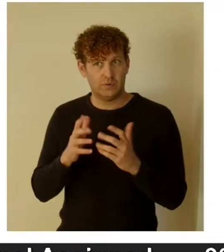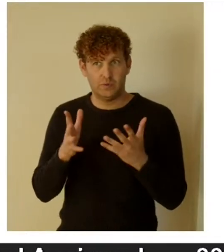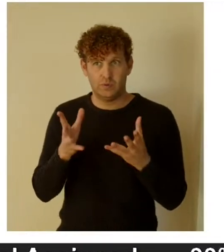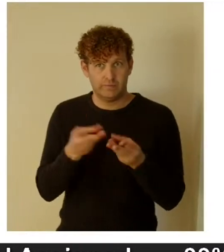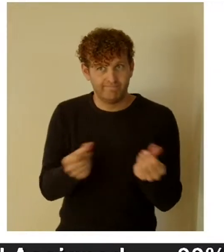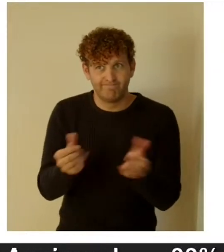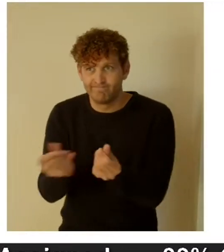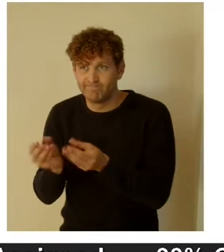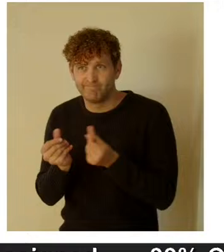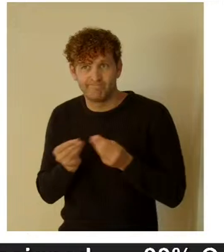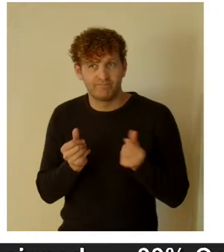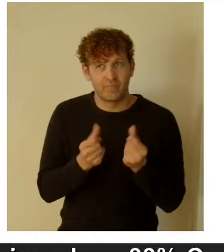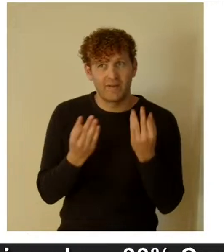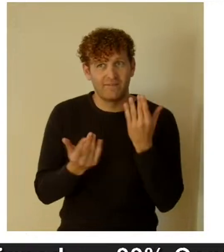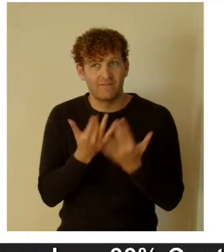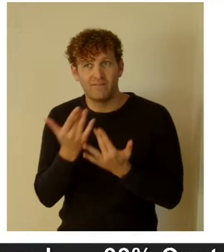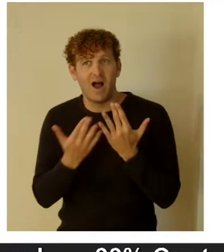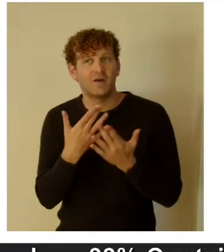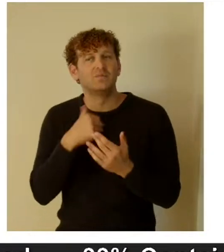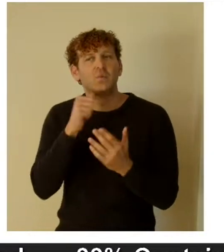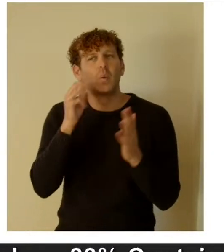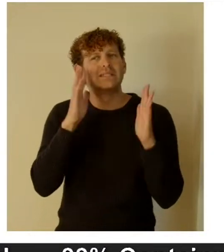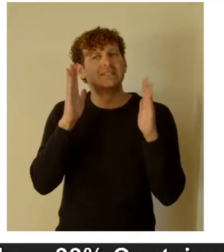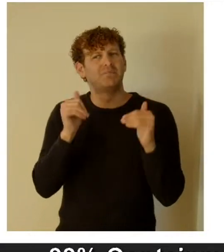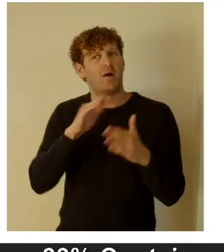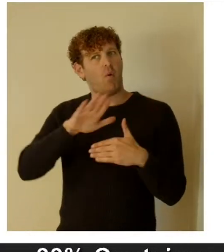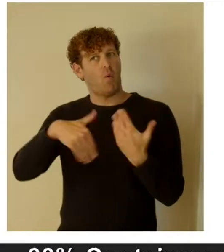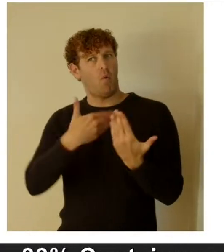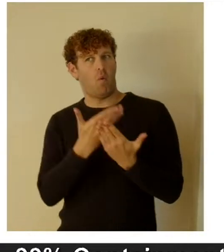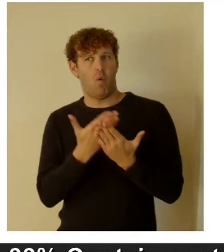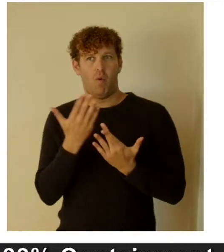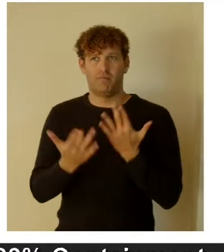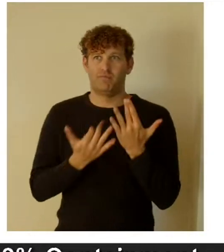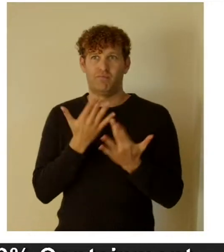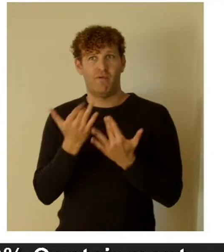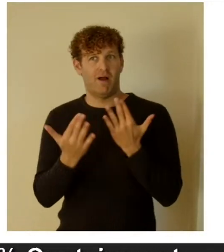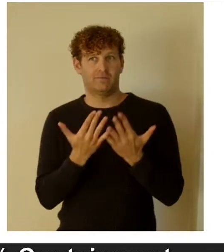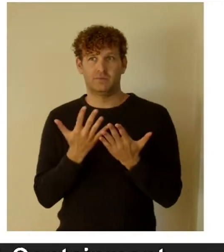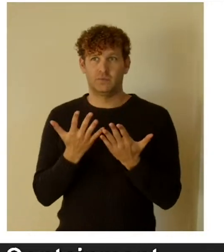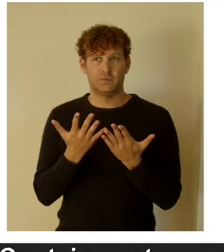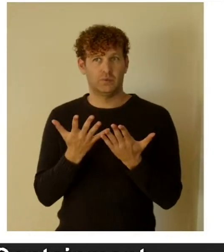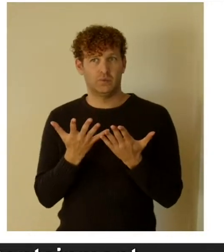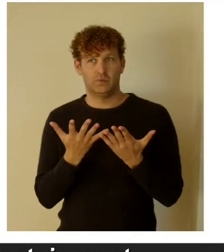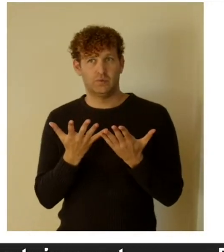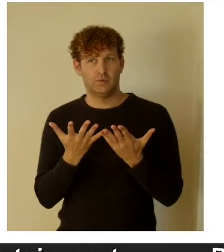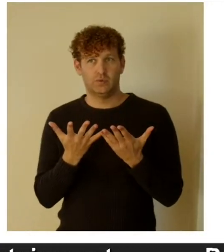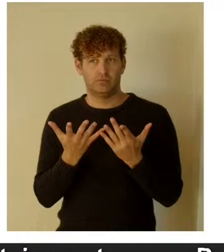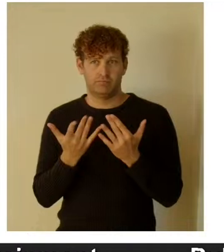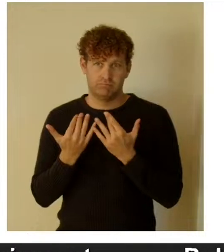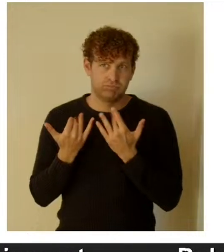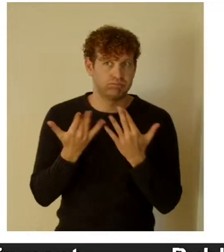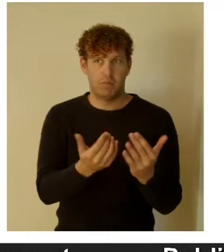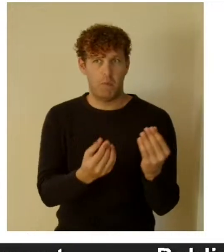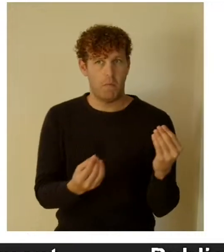don't expect any of those sources of fire to help this thing leave its current footprint.